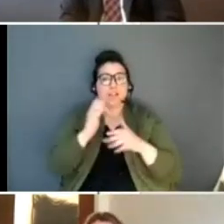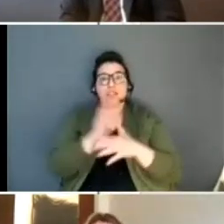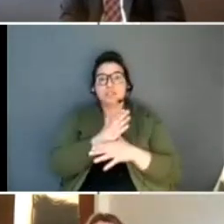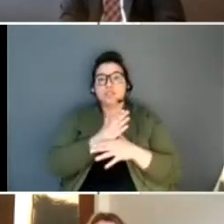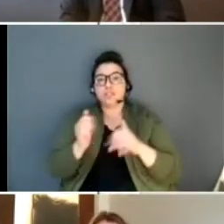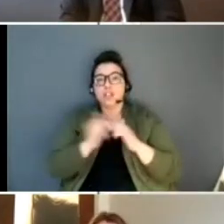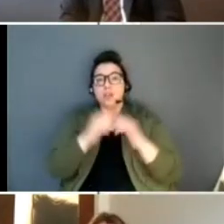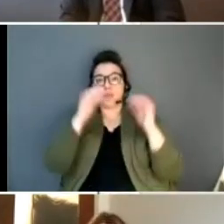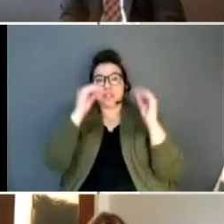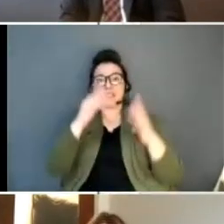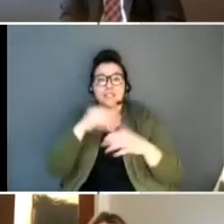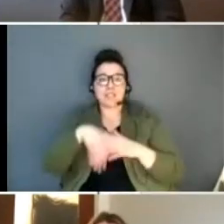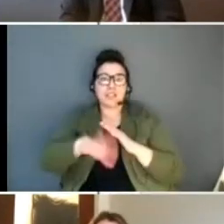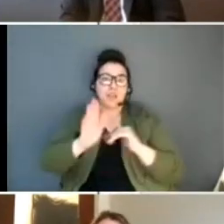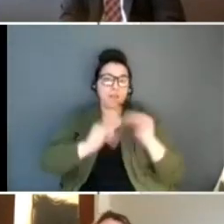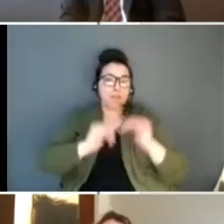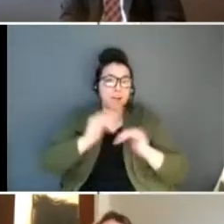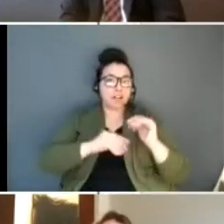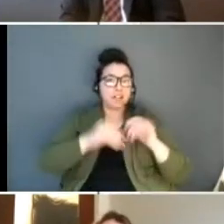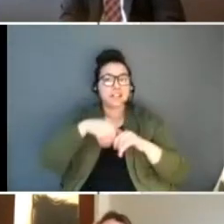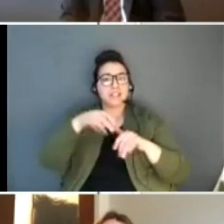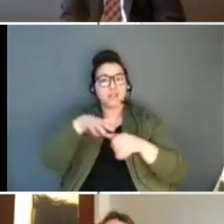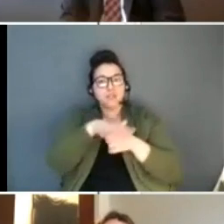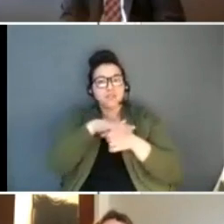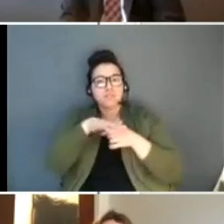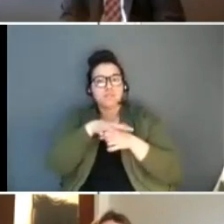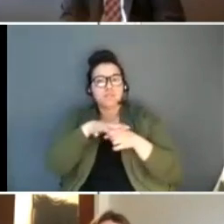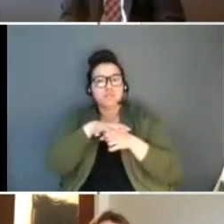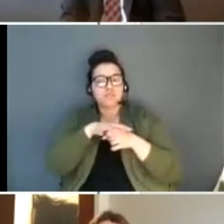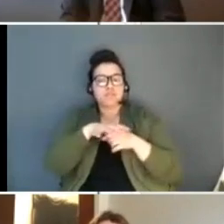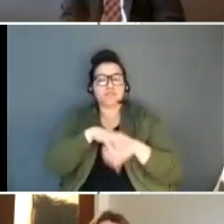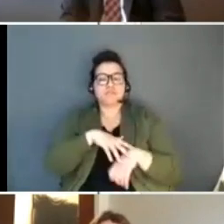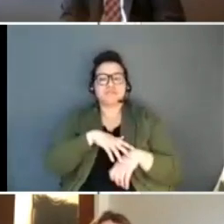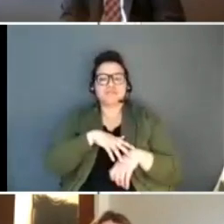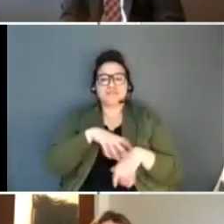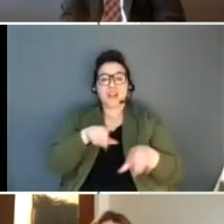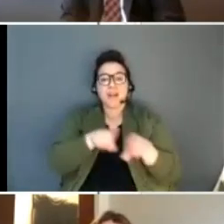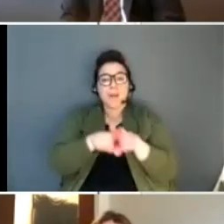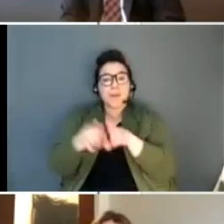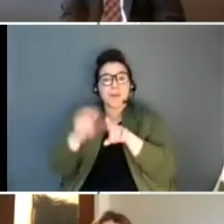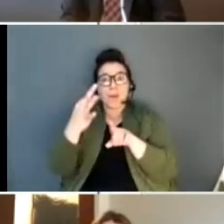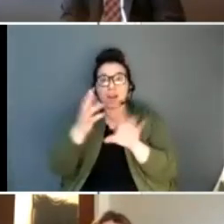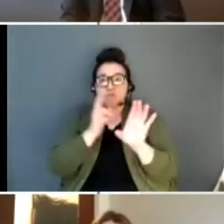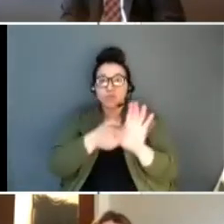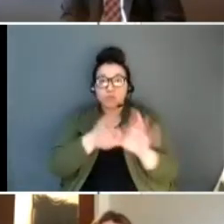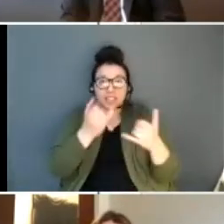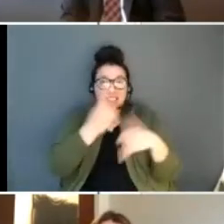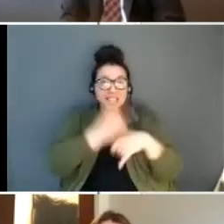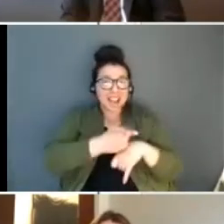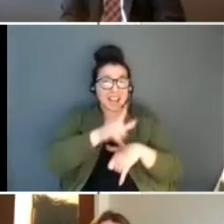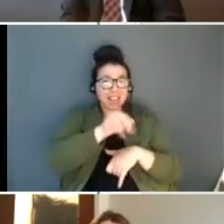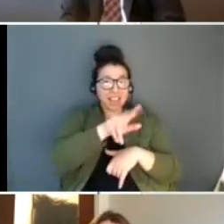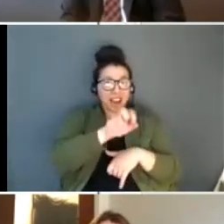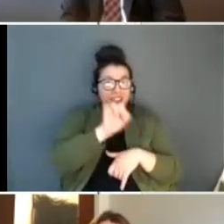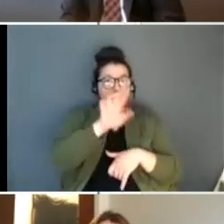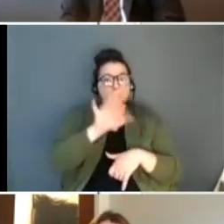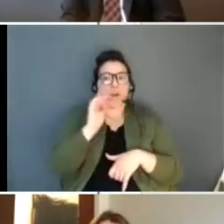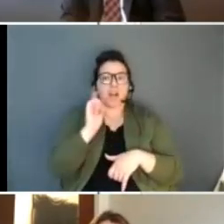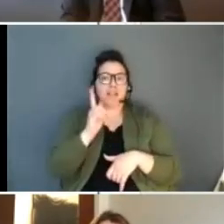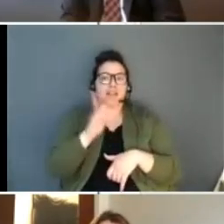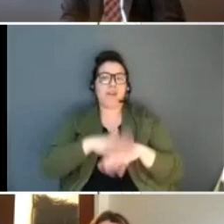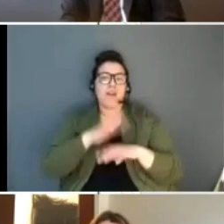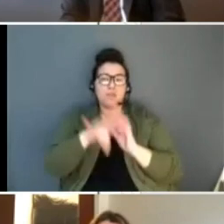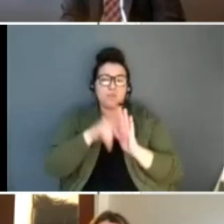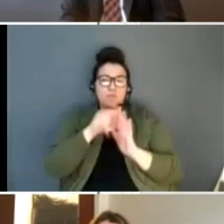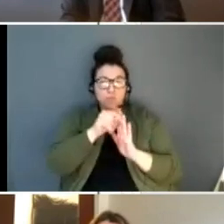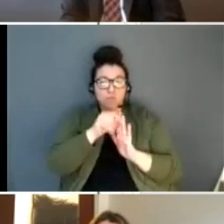district. Lastly, for those who are here today joining us live, and even if you show this to students later on through our YouTube channel, we're going to